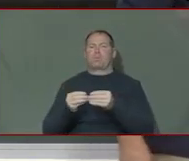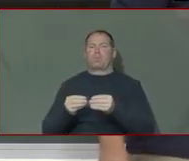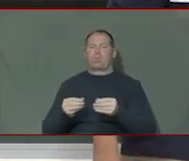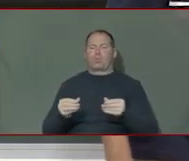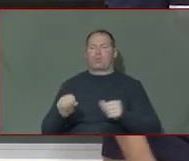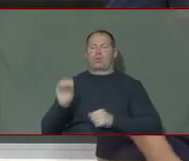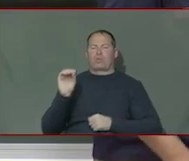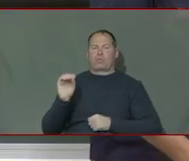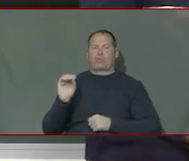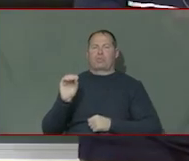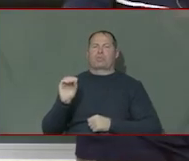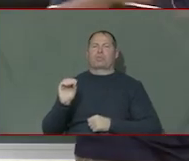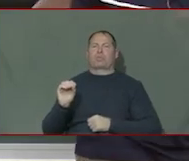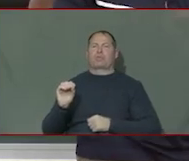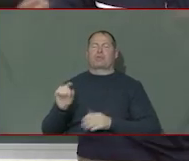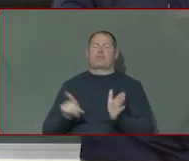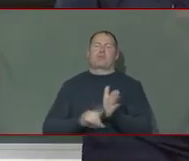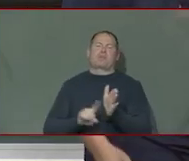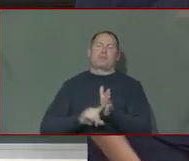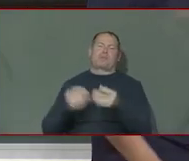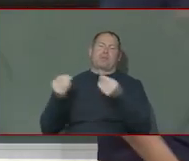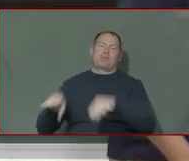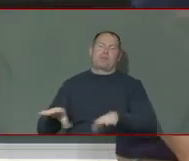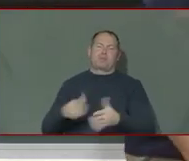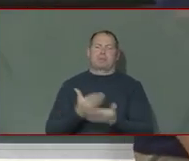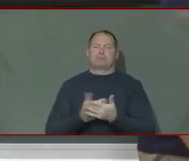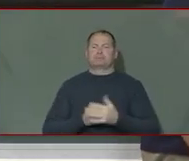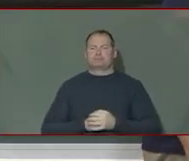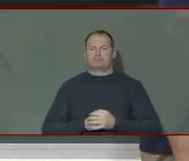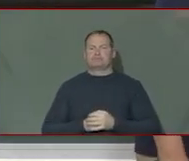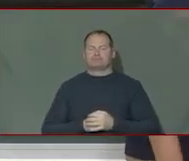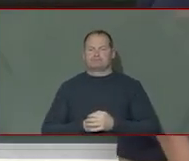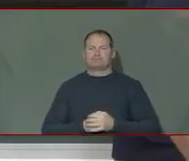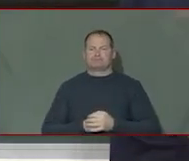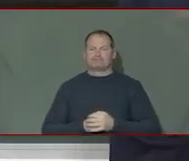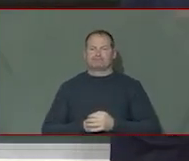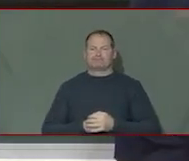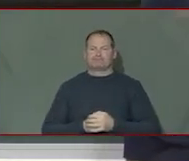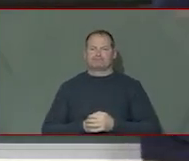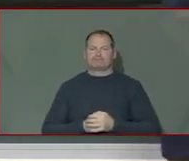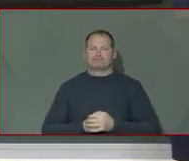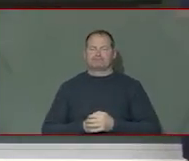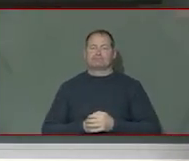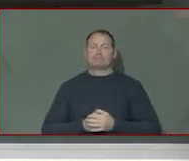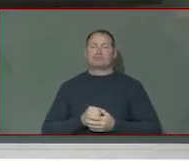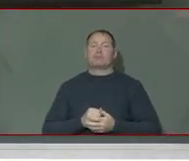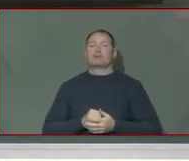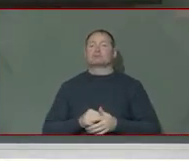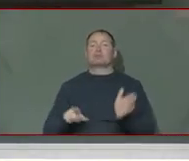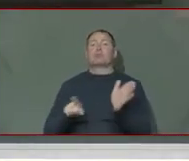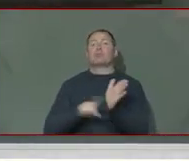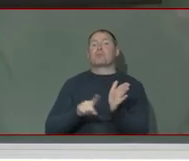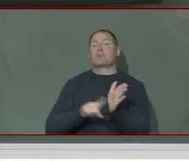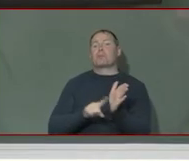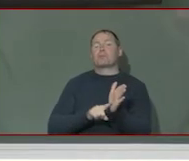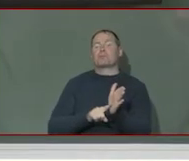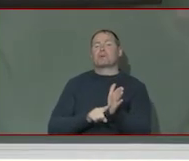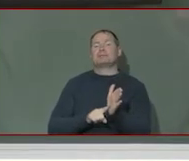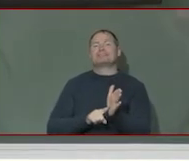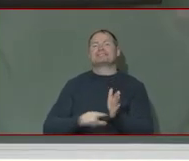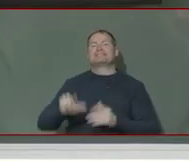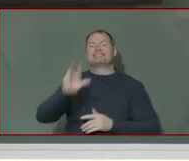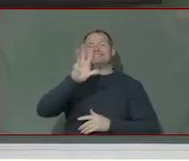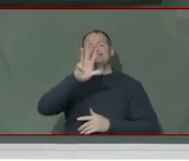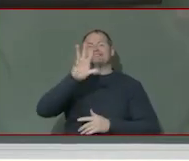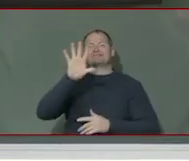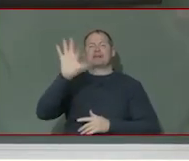that water. So 95% of urine is anyway water. Even if I have extra water